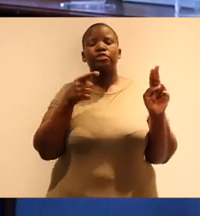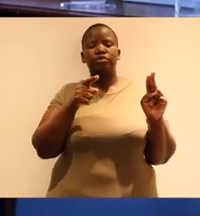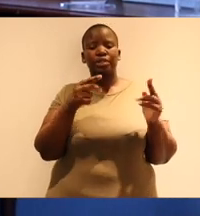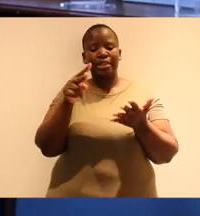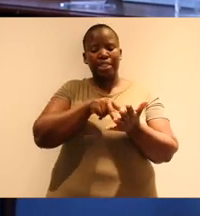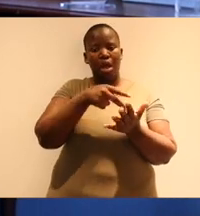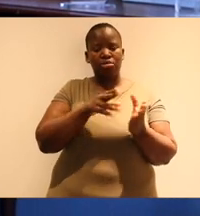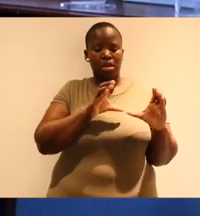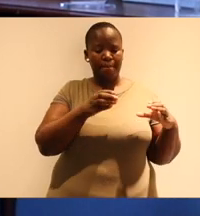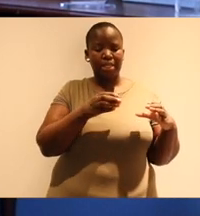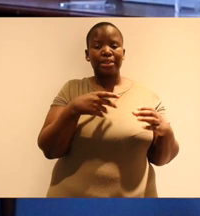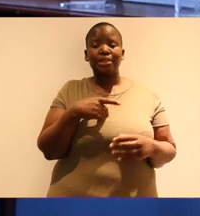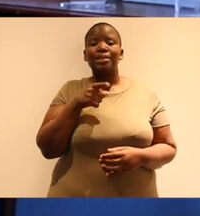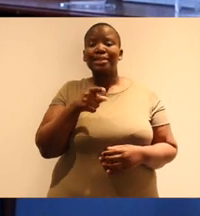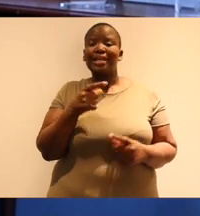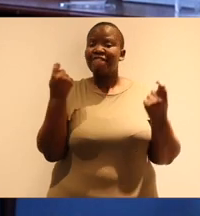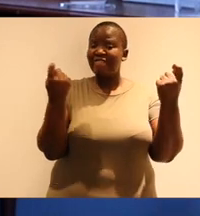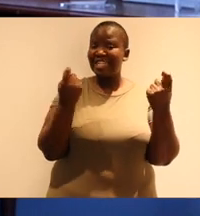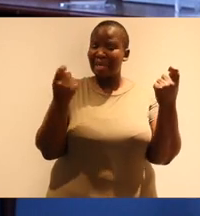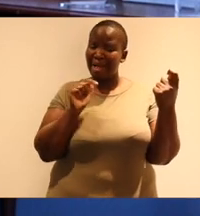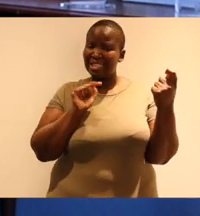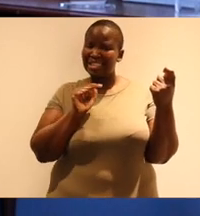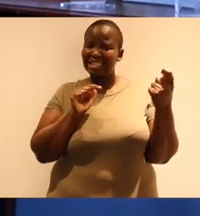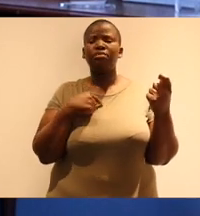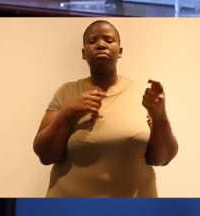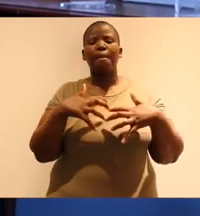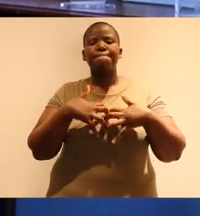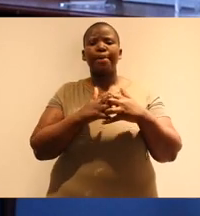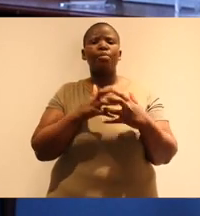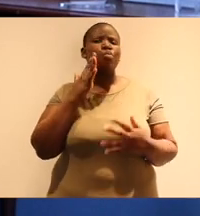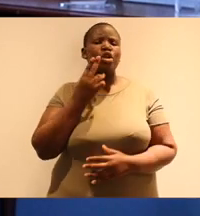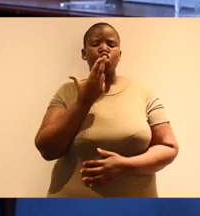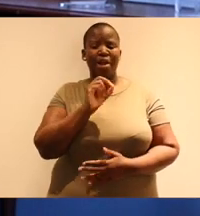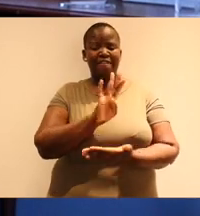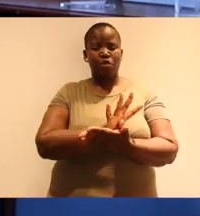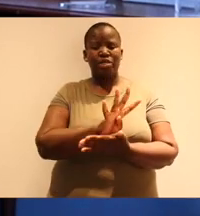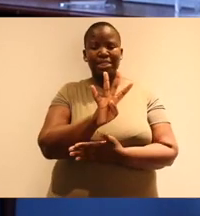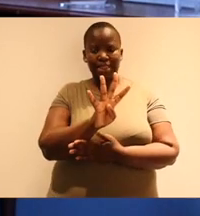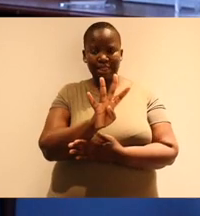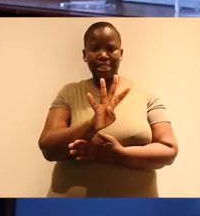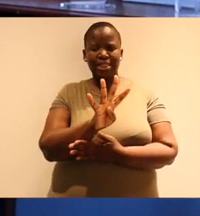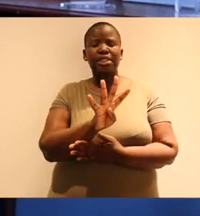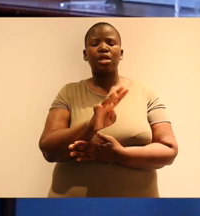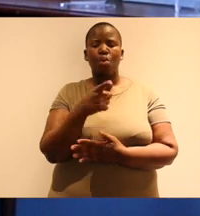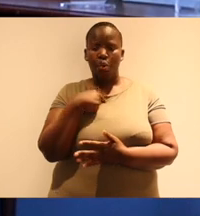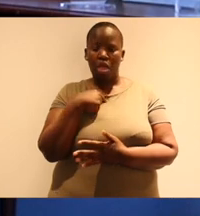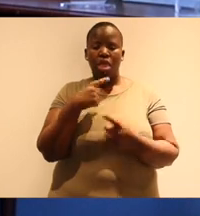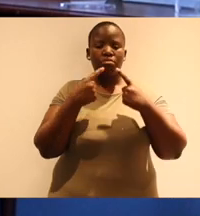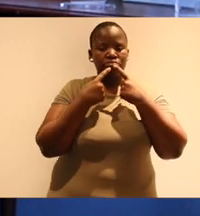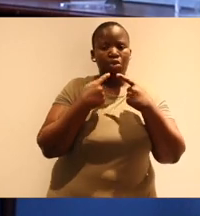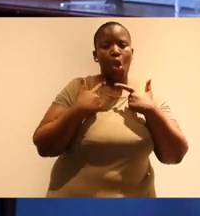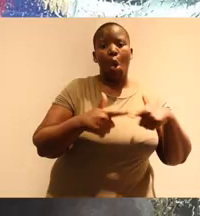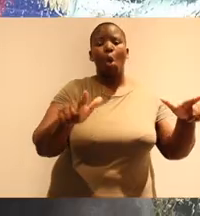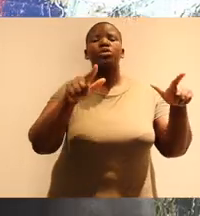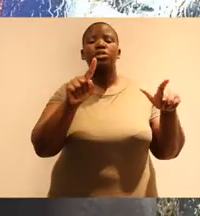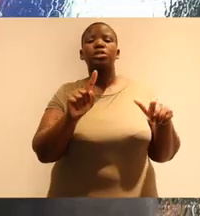Company. The Artsability Festival. The festival was founded in 2014 when we initially launched the